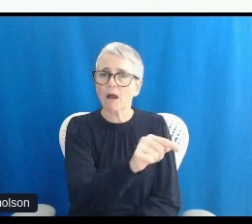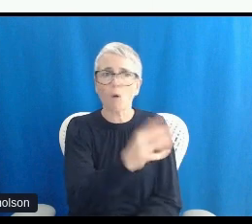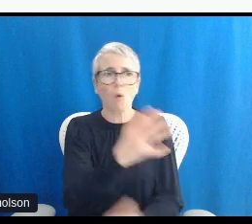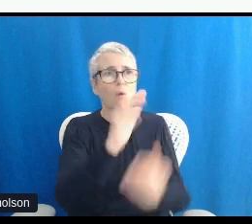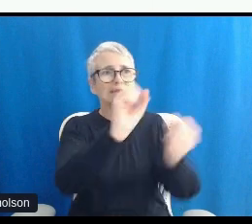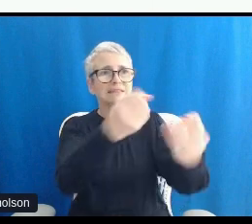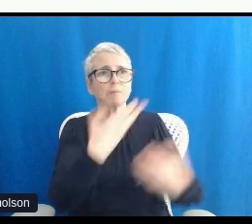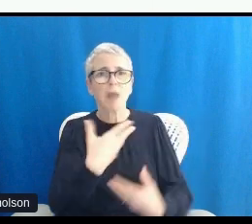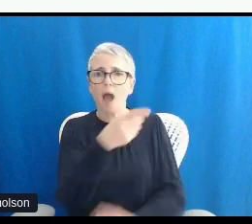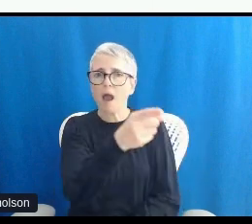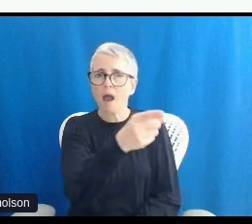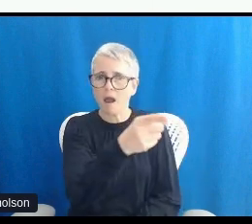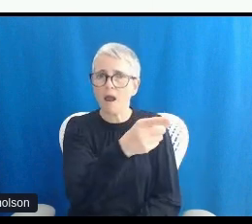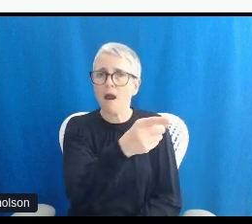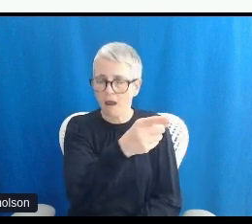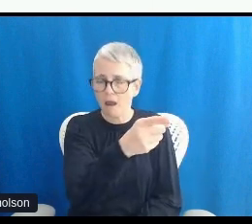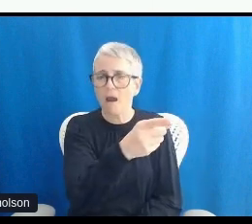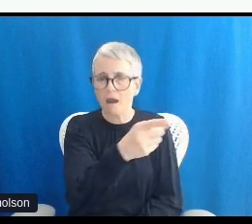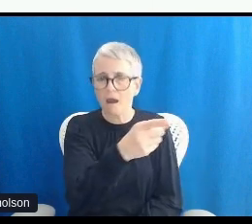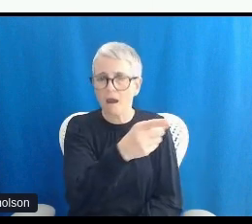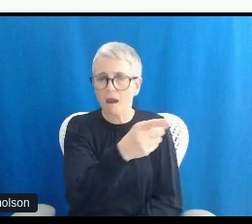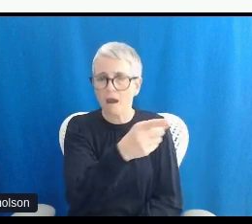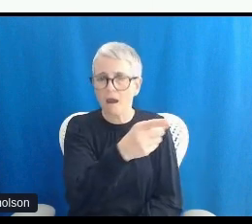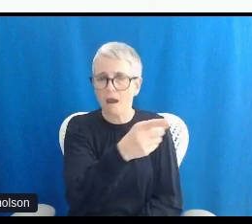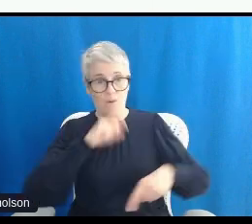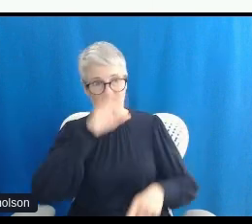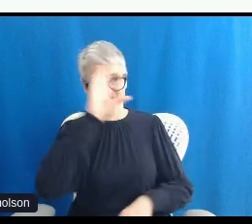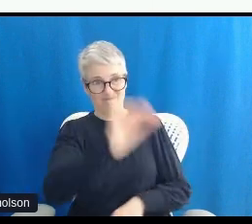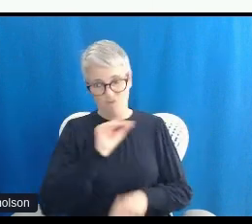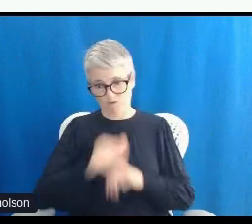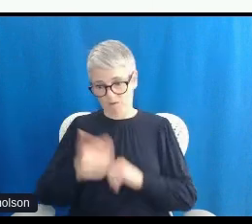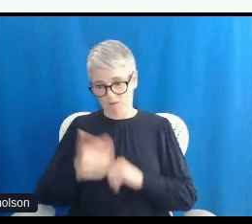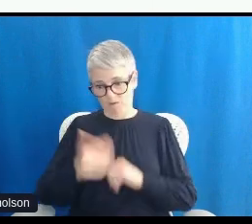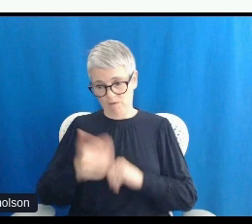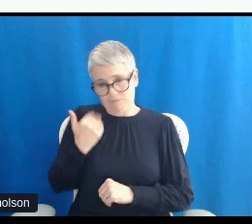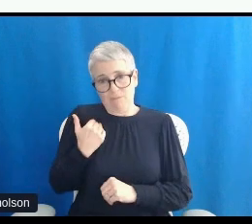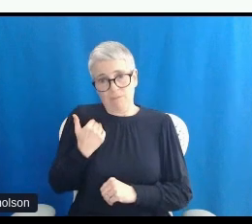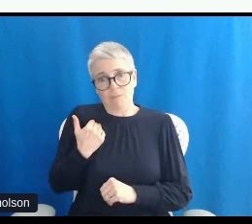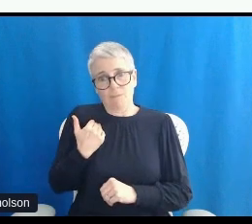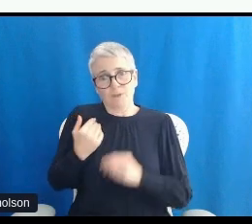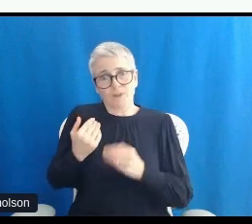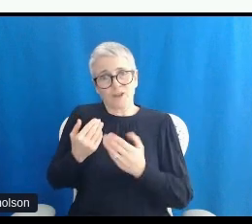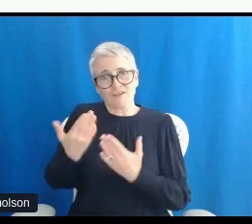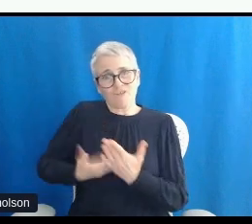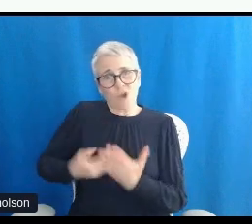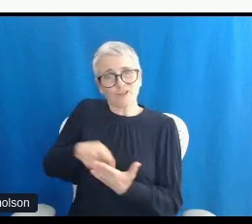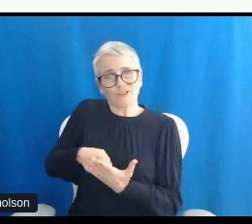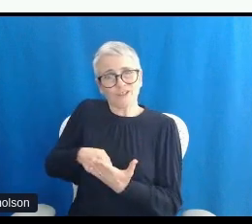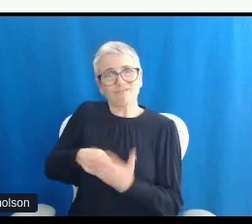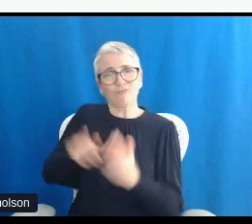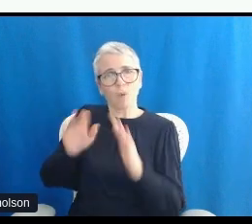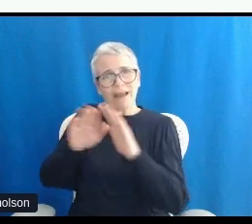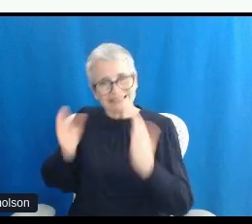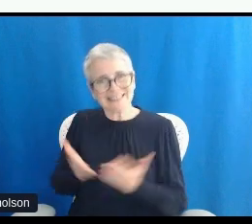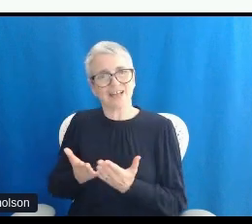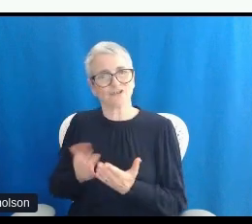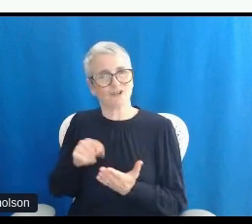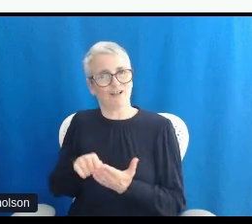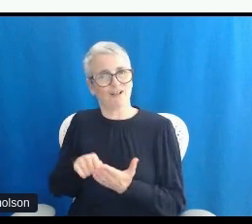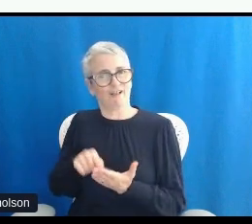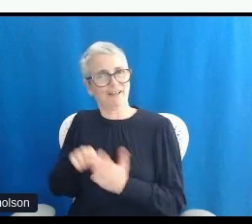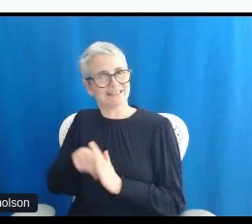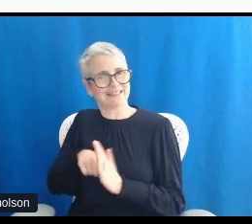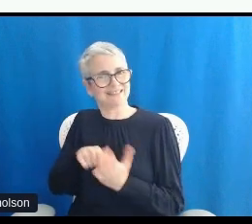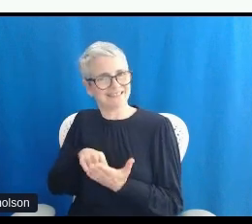contractors, we mention the latest version of these international standards that the legislation